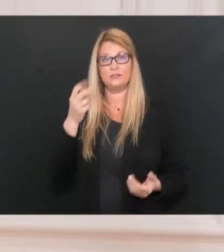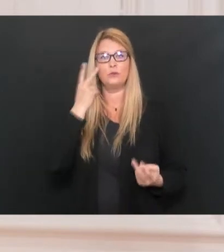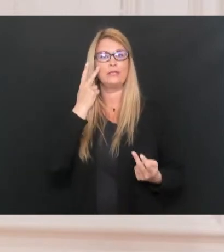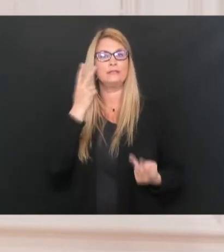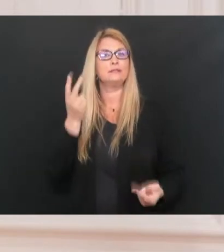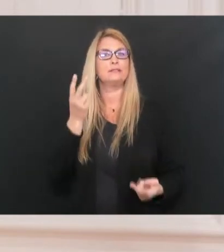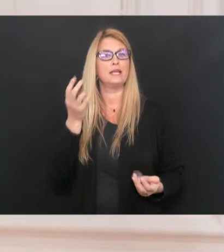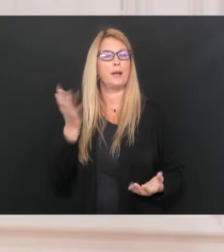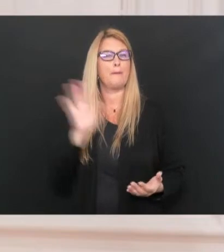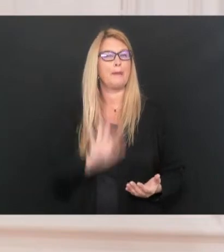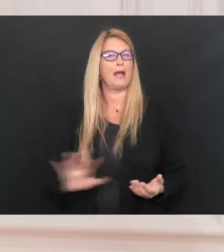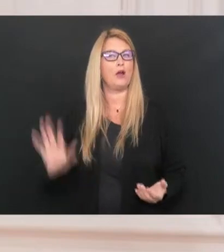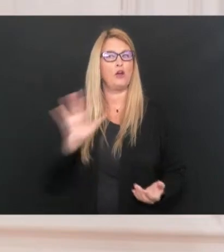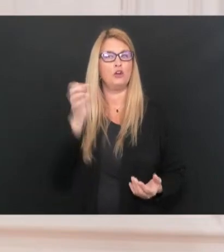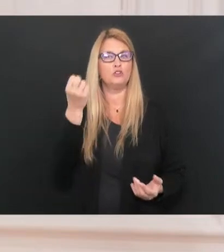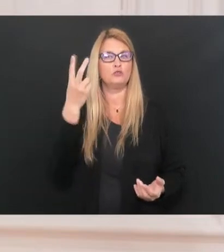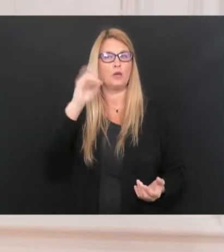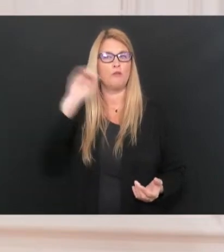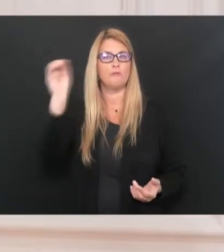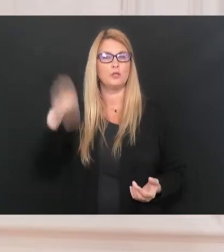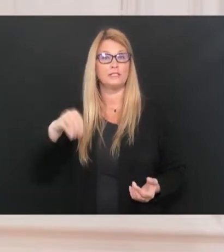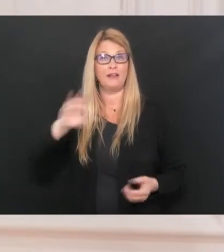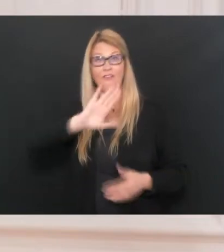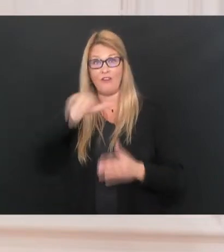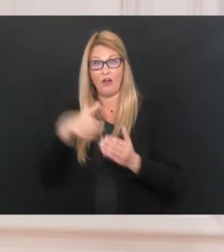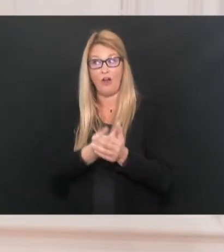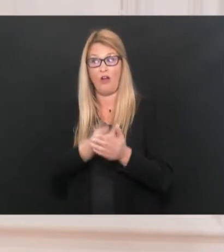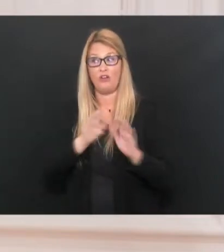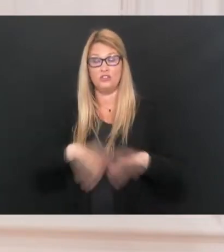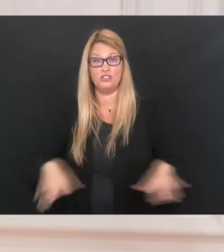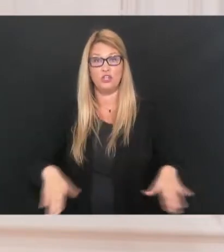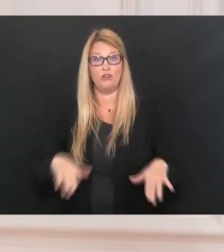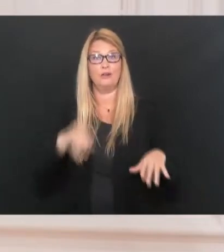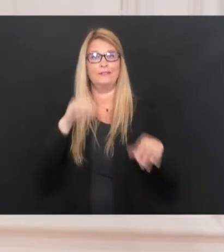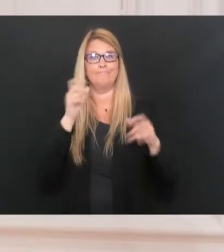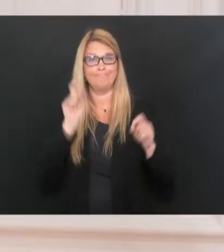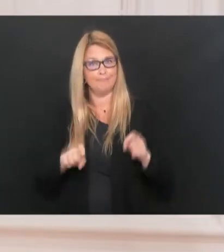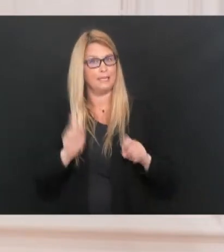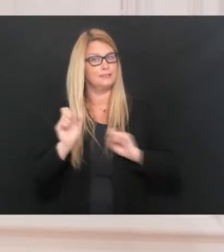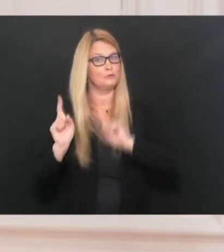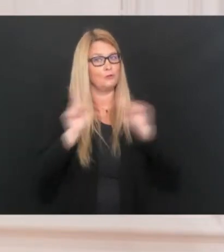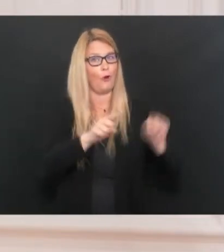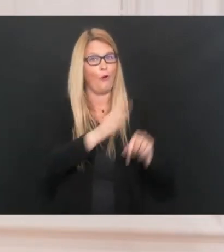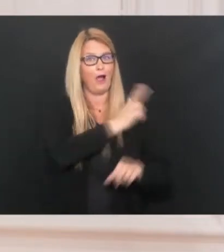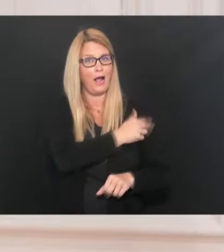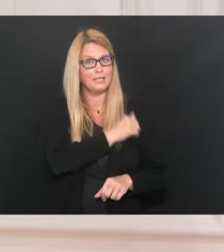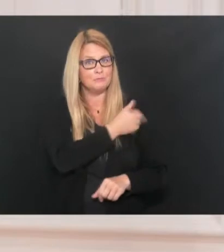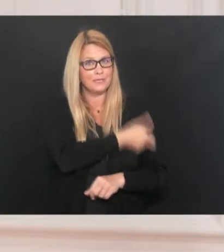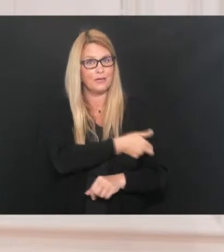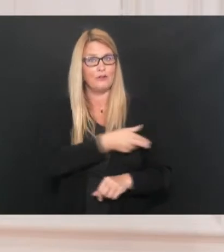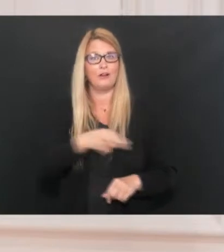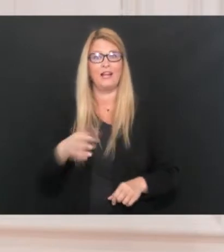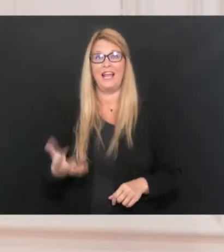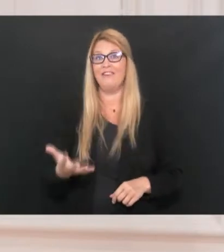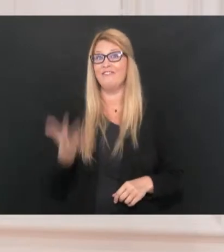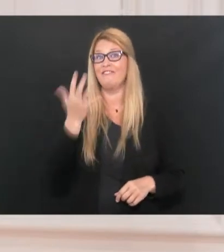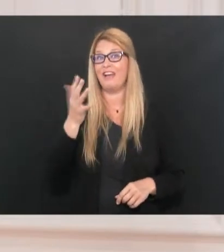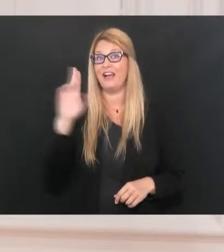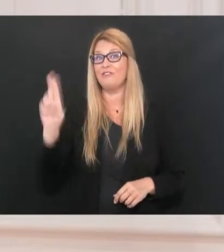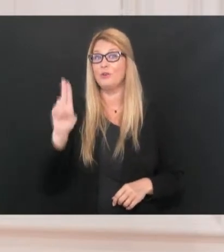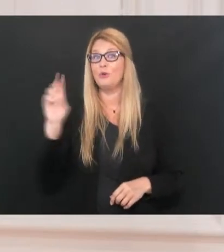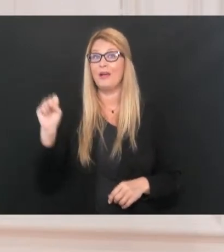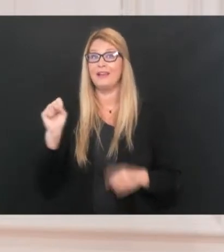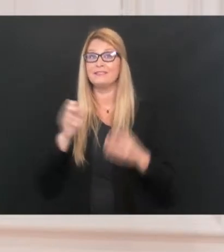about 12% of all children with COVID needing to be hospitalized. And 5 U.S. hospitals and